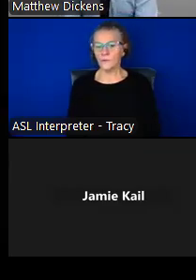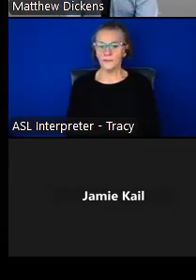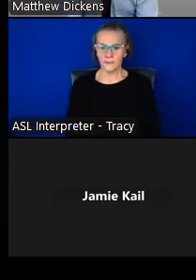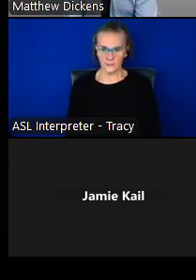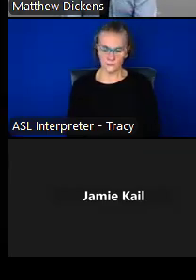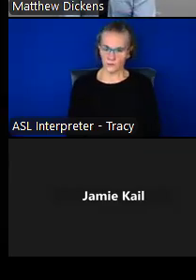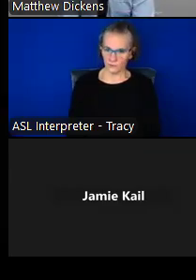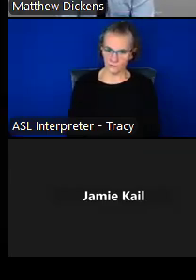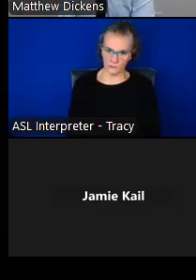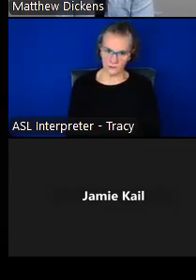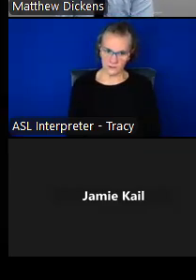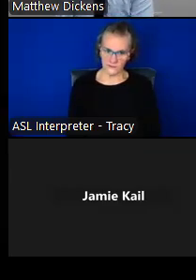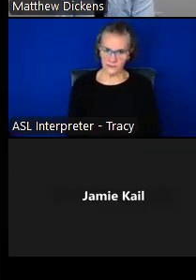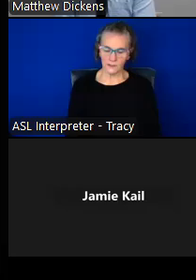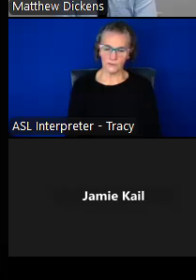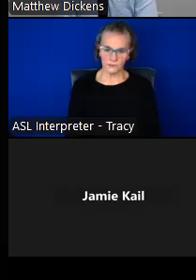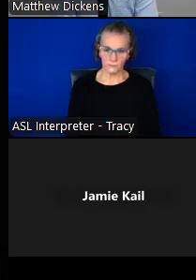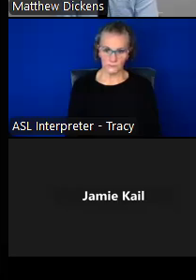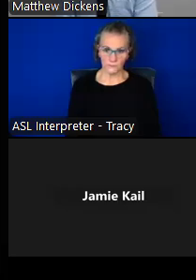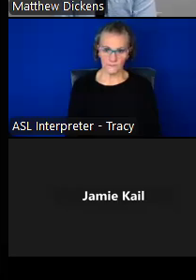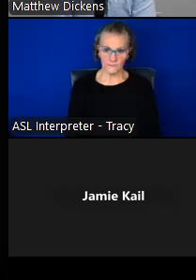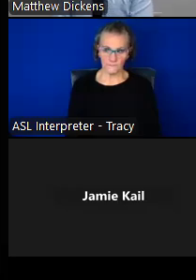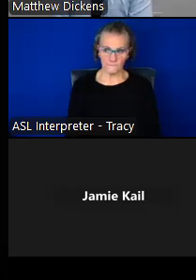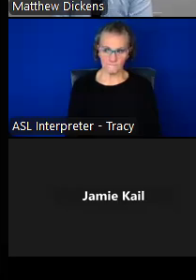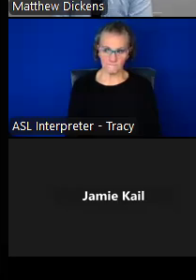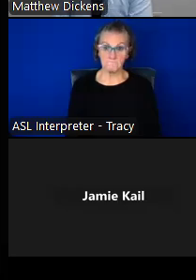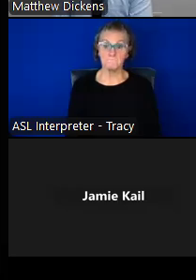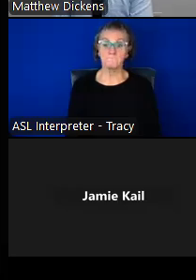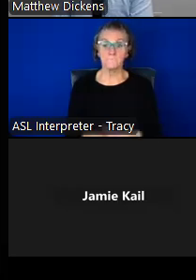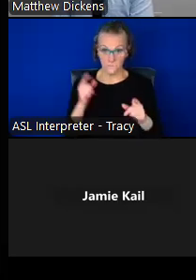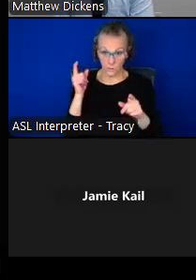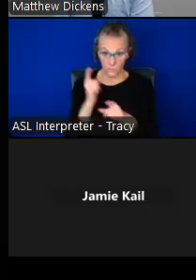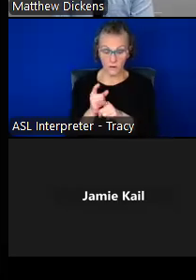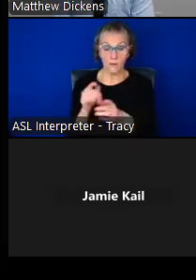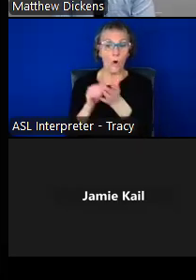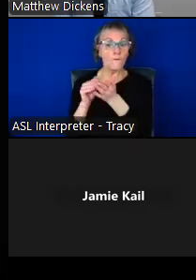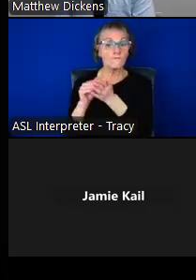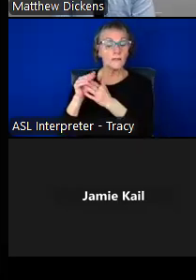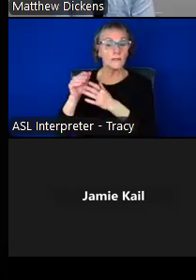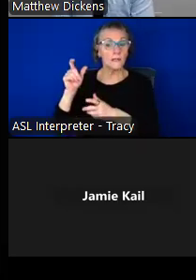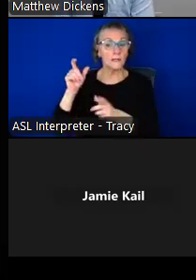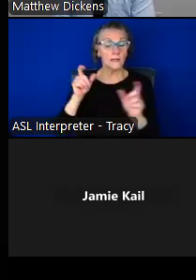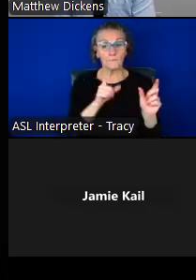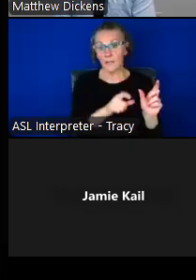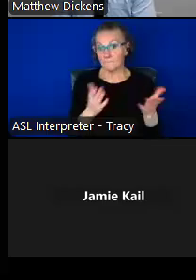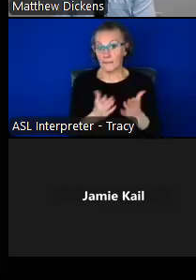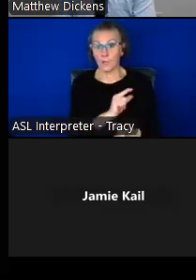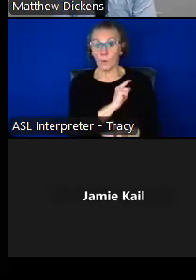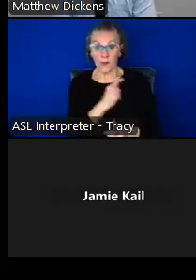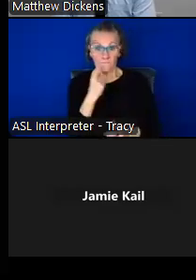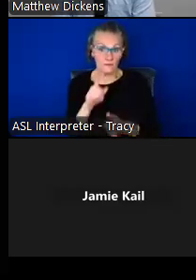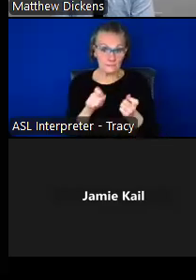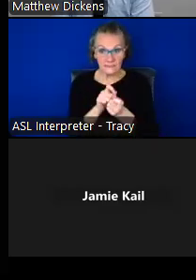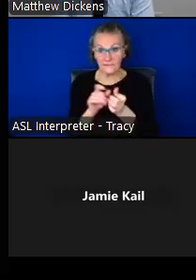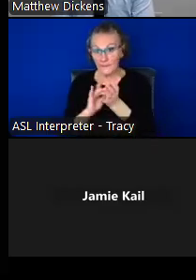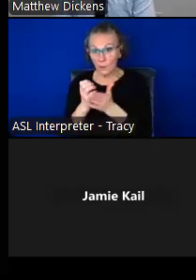what would the caseworker or investigator do? Right. So oftentimes individuals may qualify for certain medical